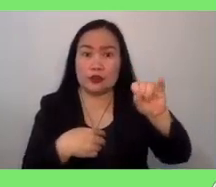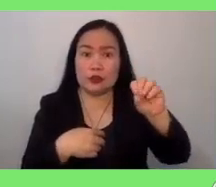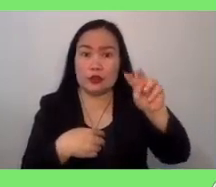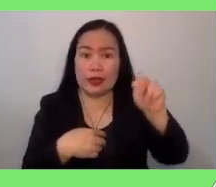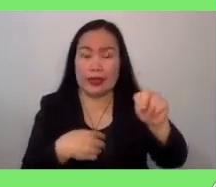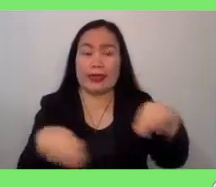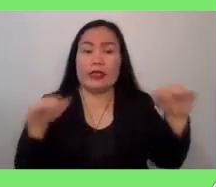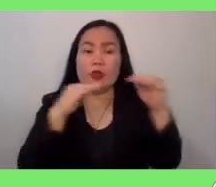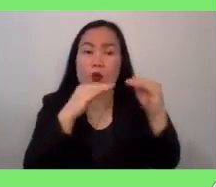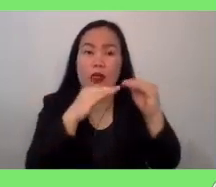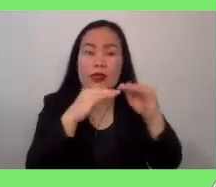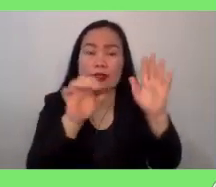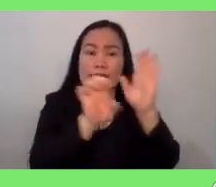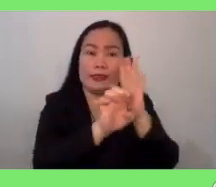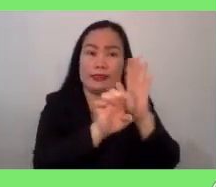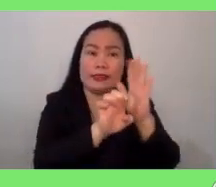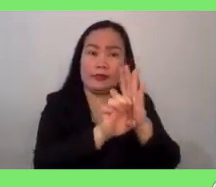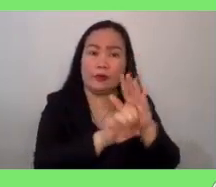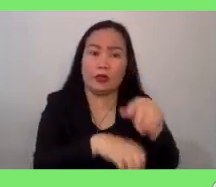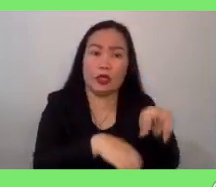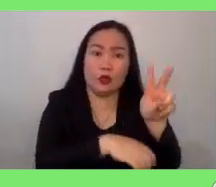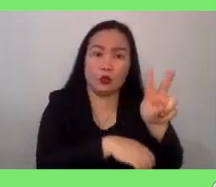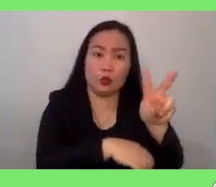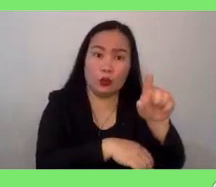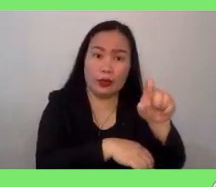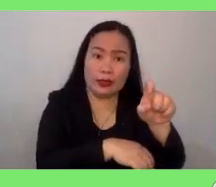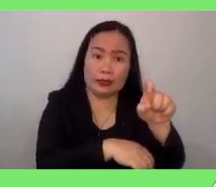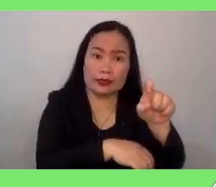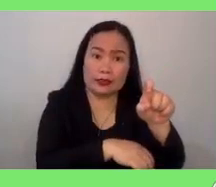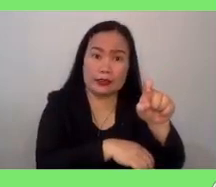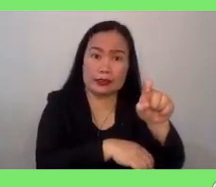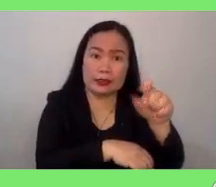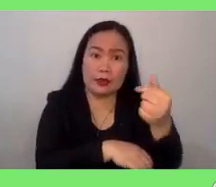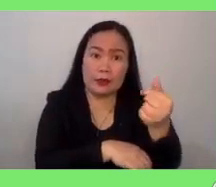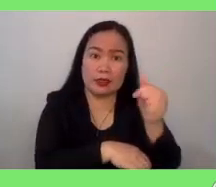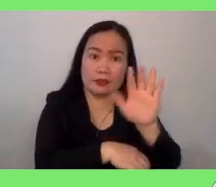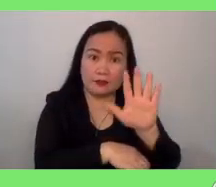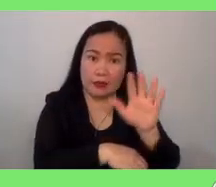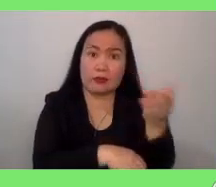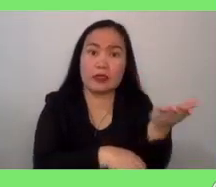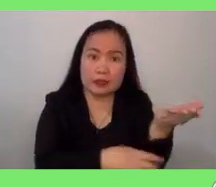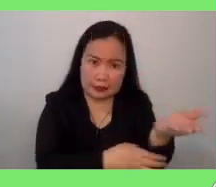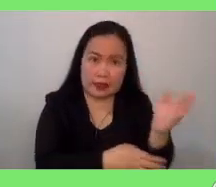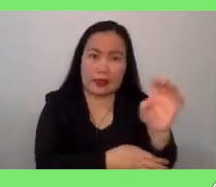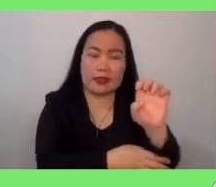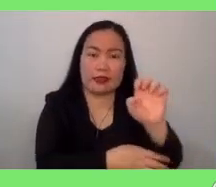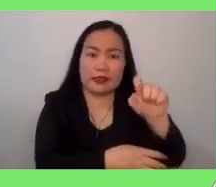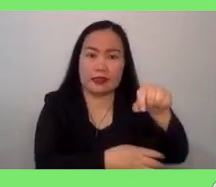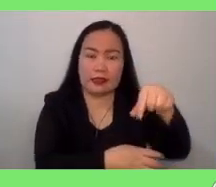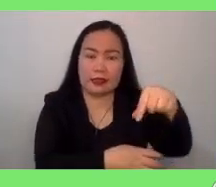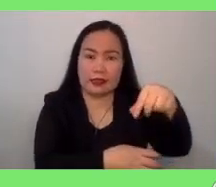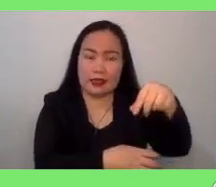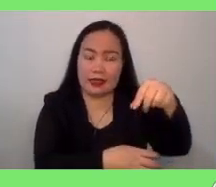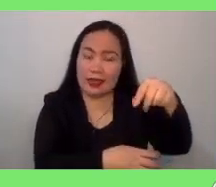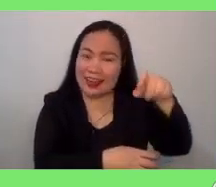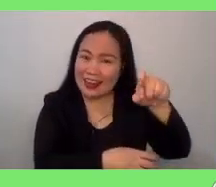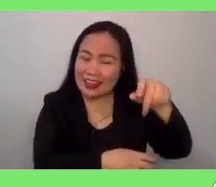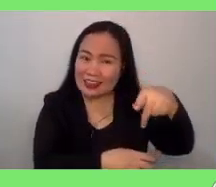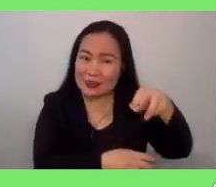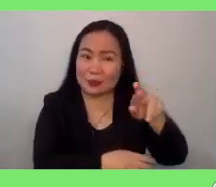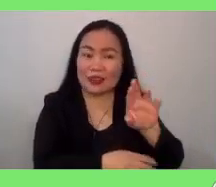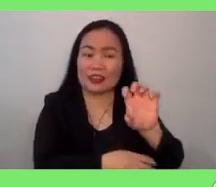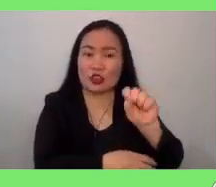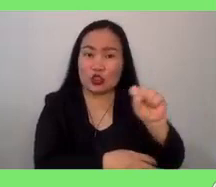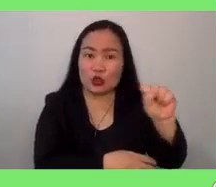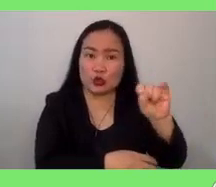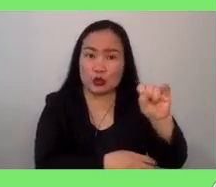So, halimbawa po, meron ako ditong 2x plus 5. This is an expression, right? So, ayan, kinuha ko siya dito. Meron